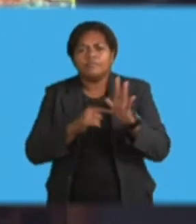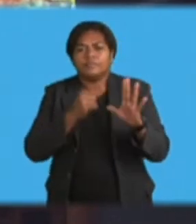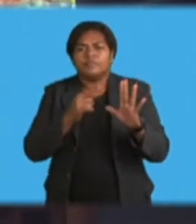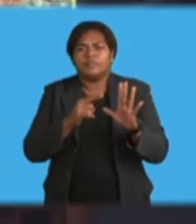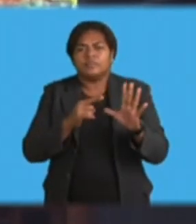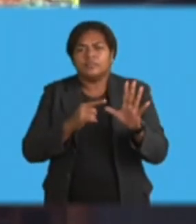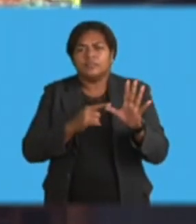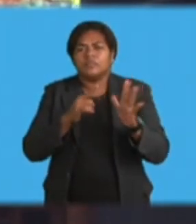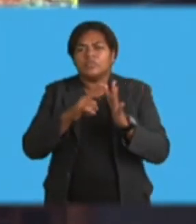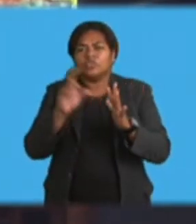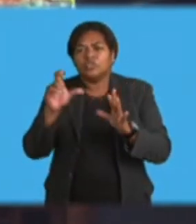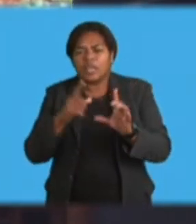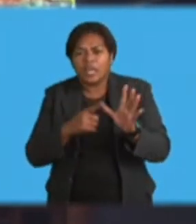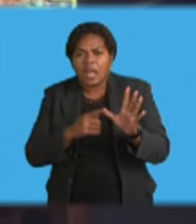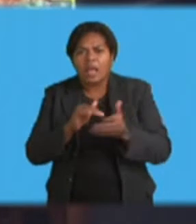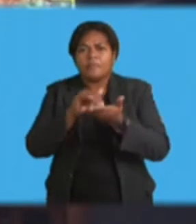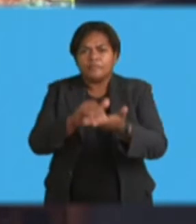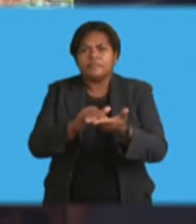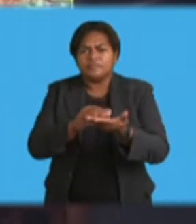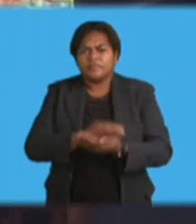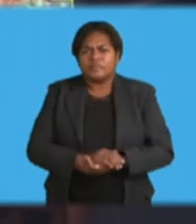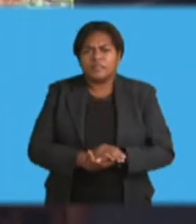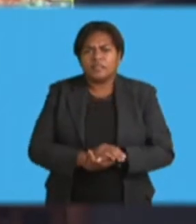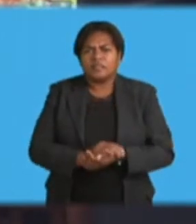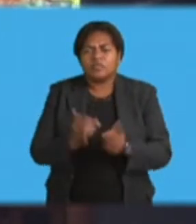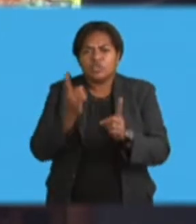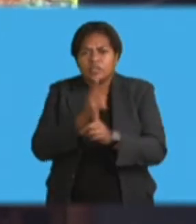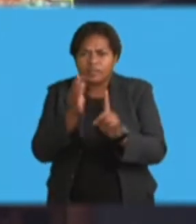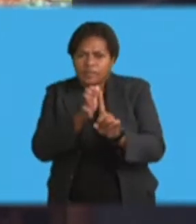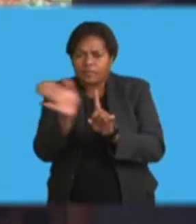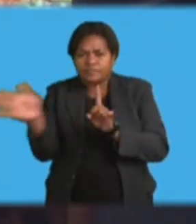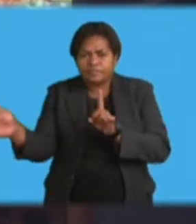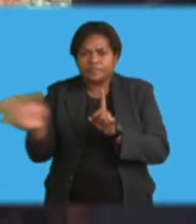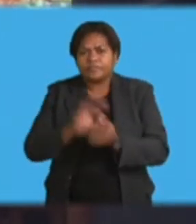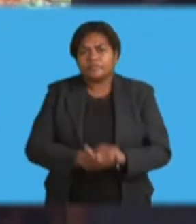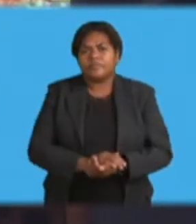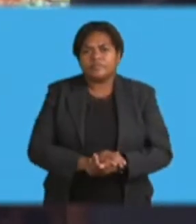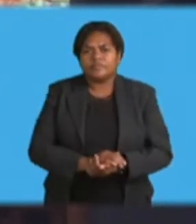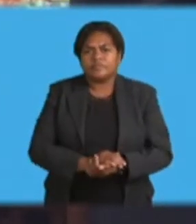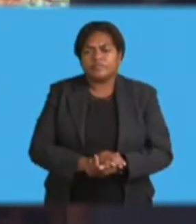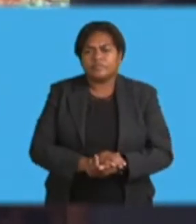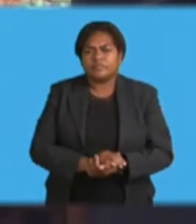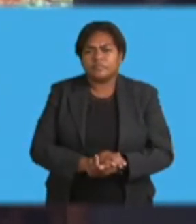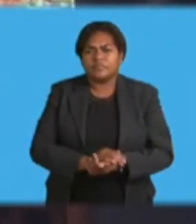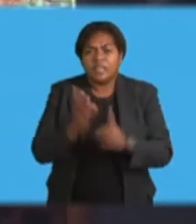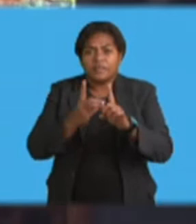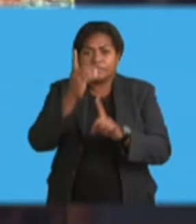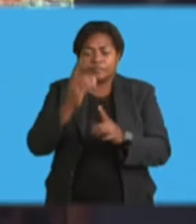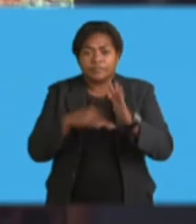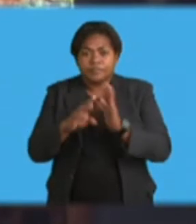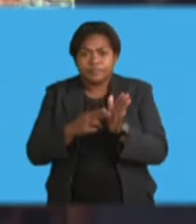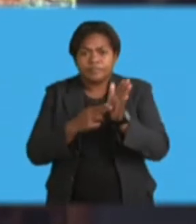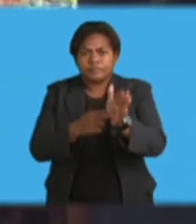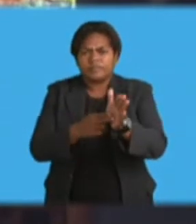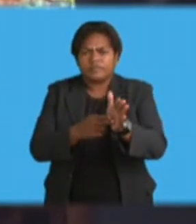proposed for diversion channel alignment. Mr. Speaker, due to the rapid development in Nendi urban area and extreme flooding events